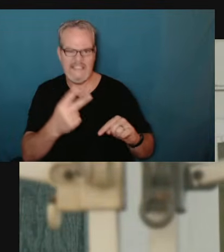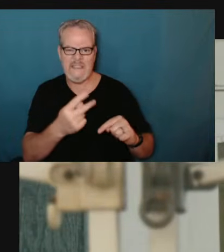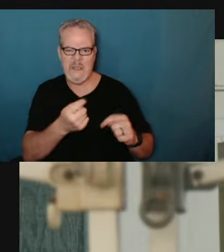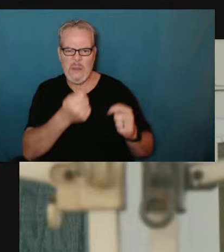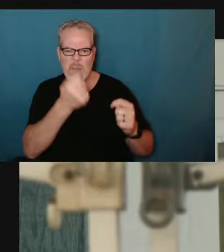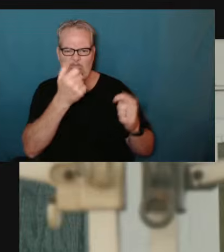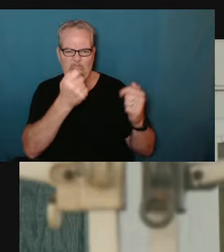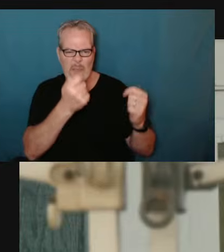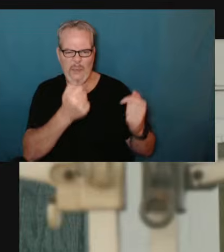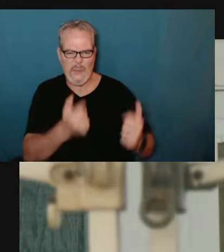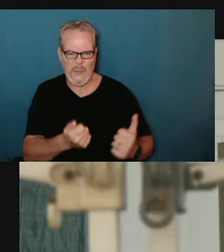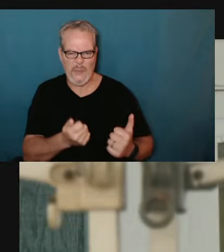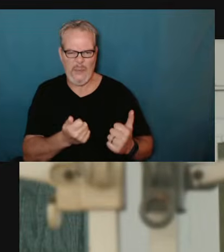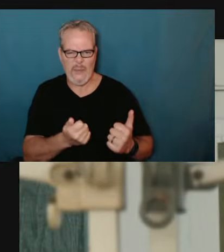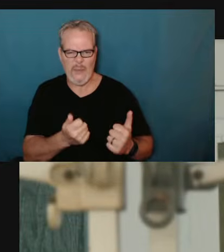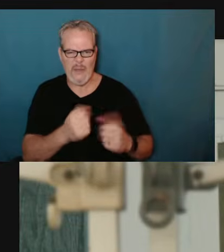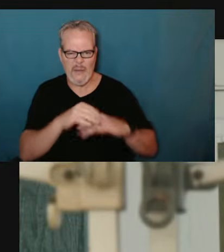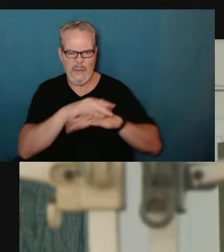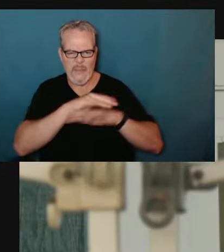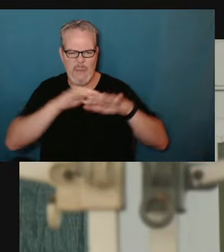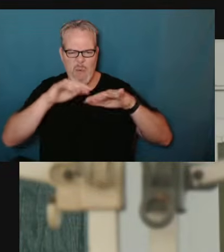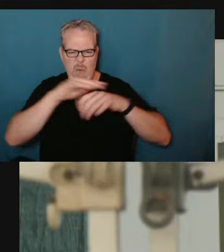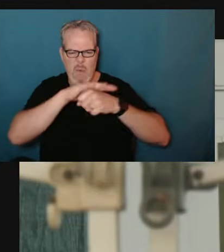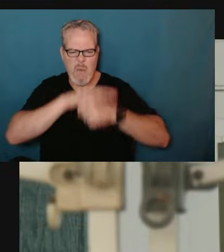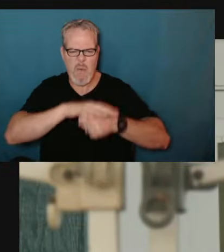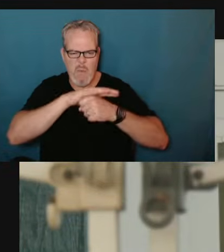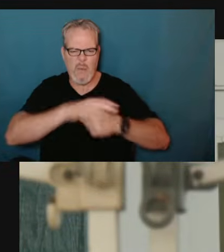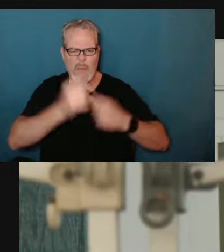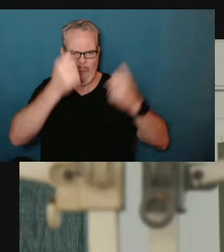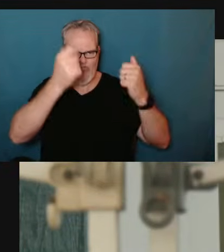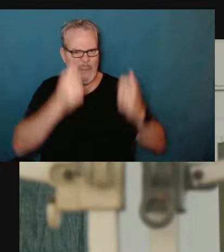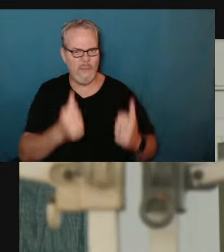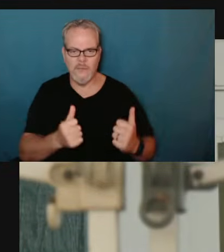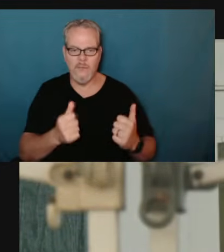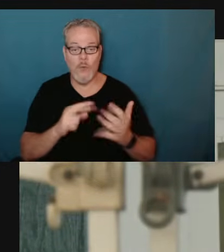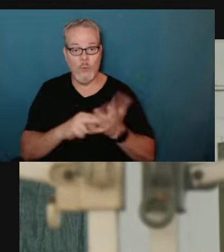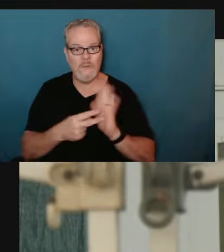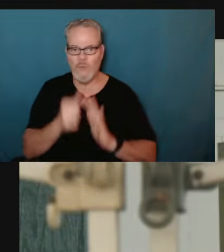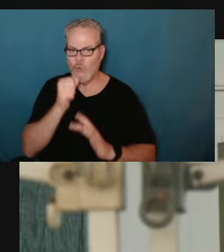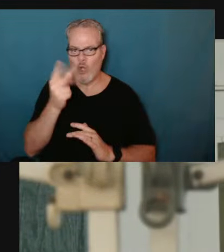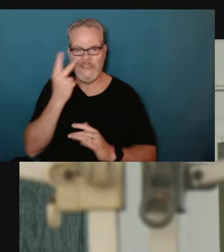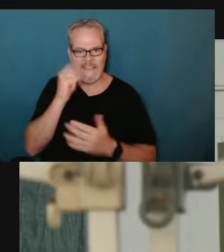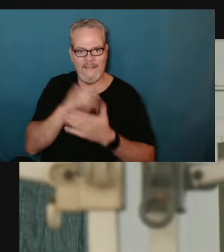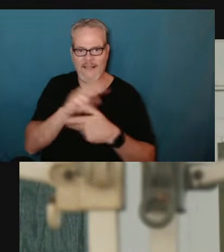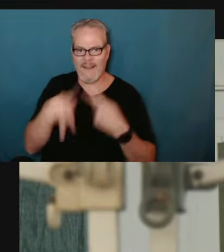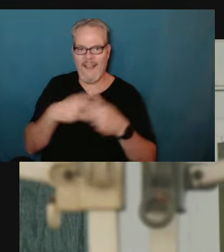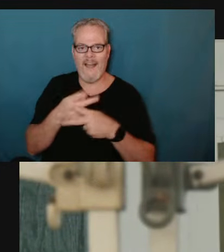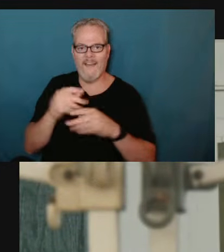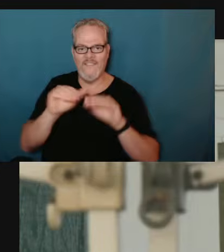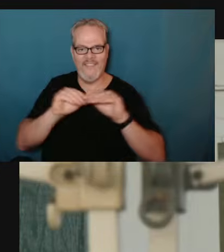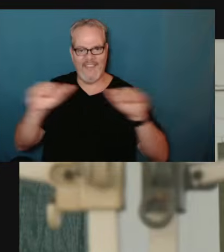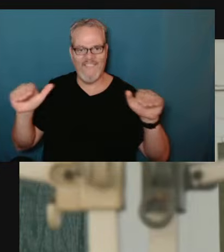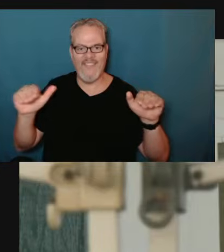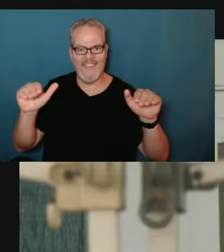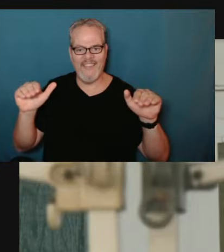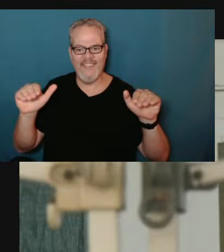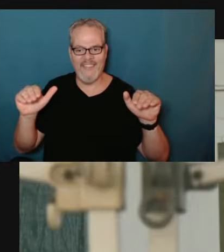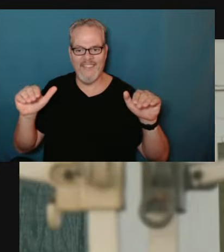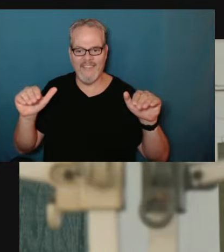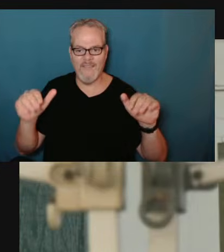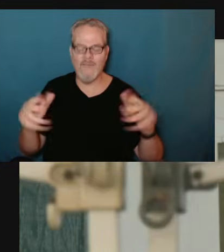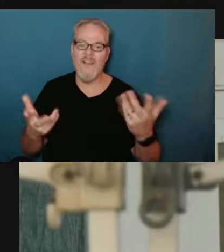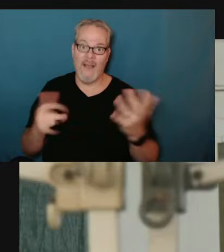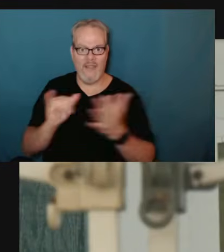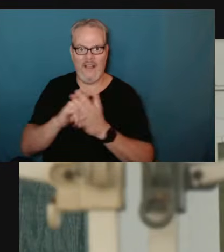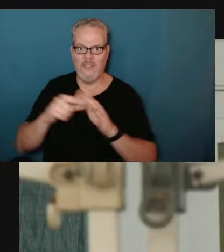decades before we start seeing those again. So that's the good news, is that we're not seeing that same level of strain accumulation at this time. So anyway, that's a long